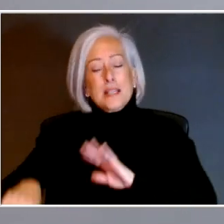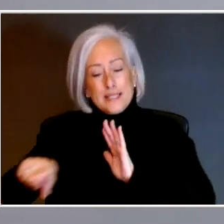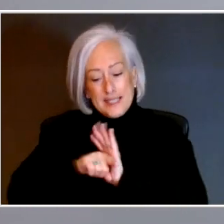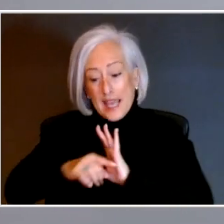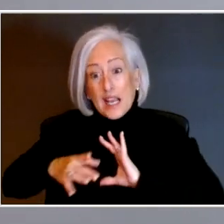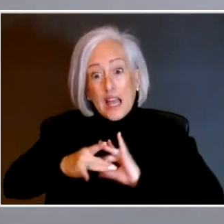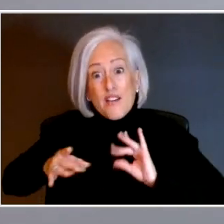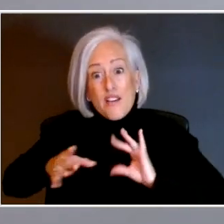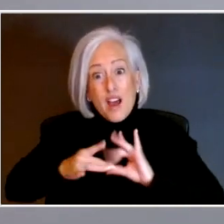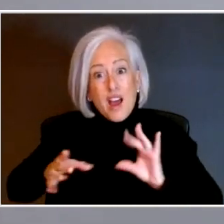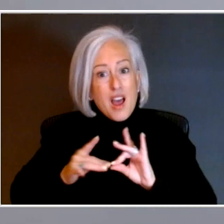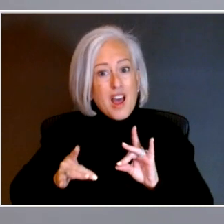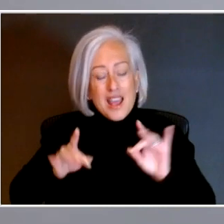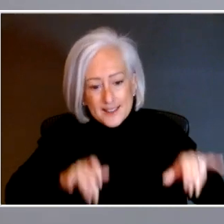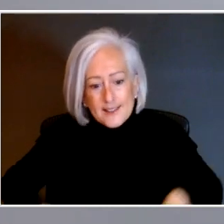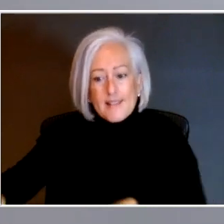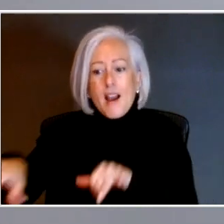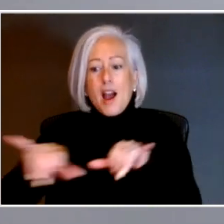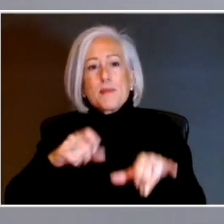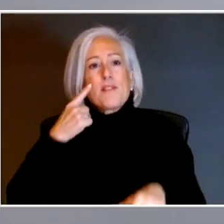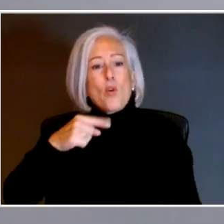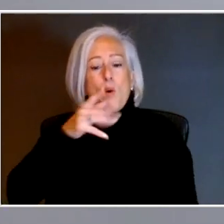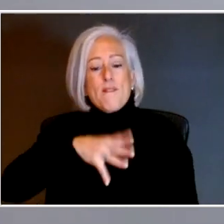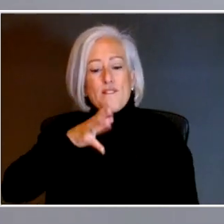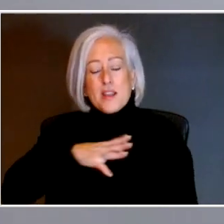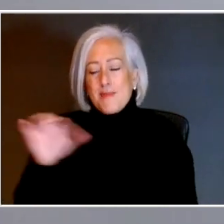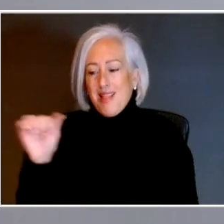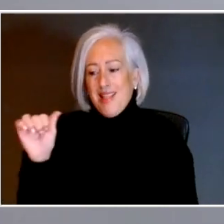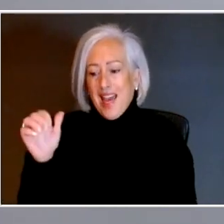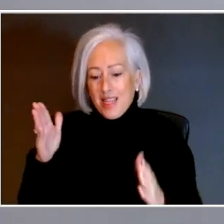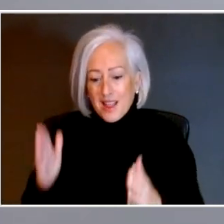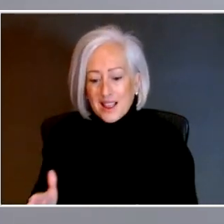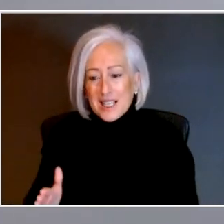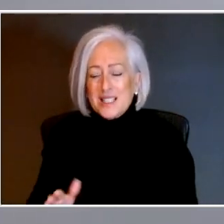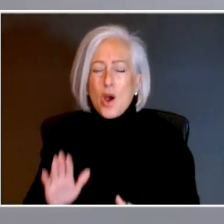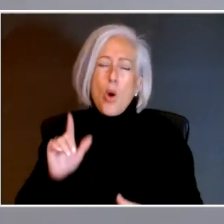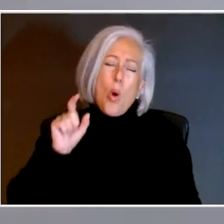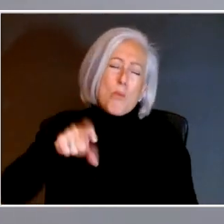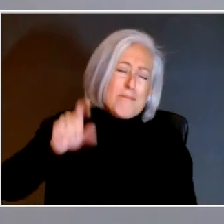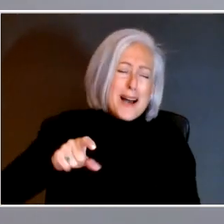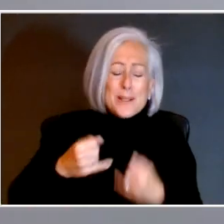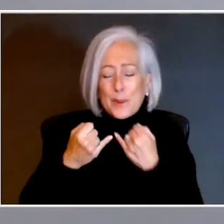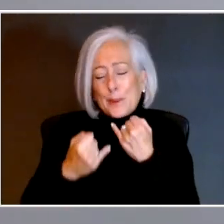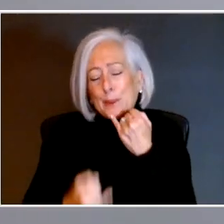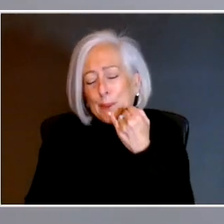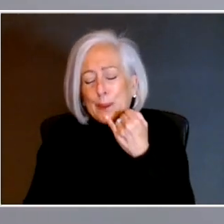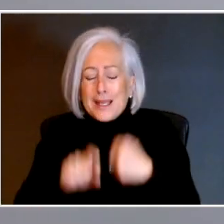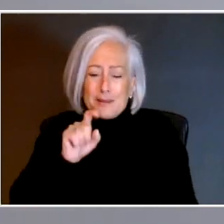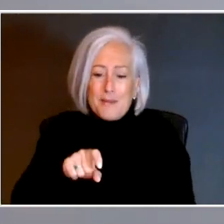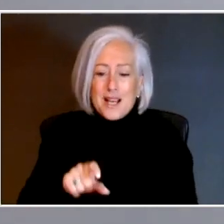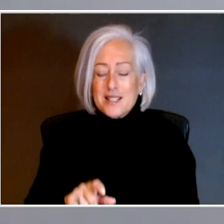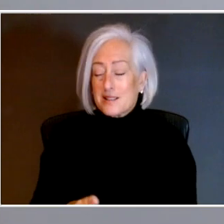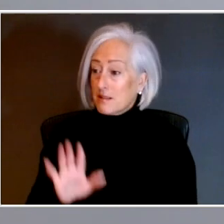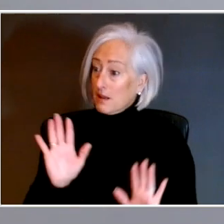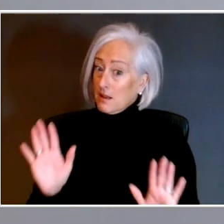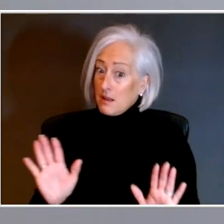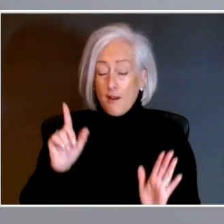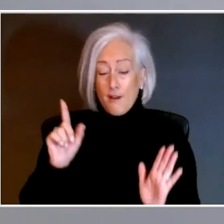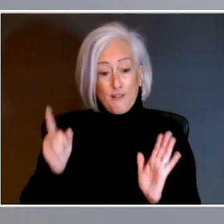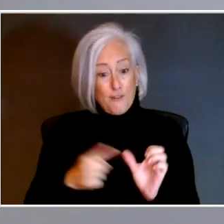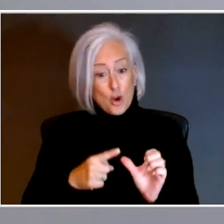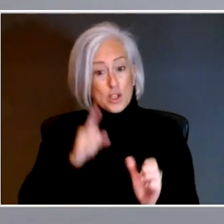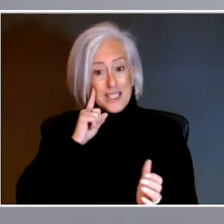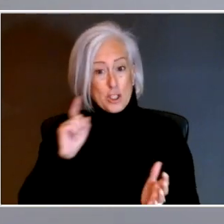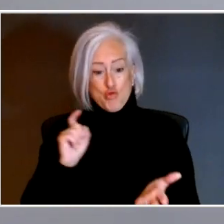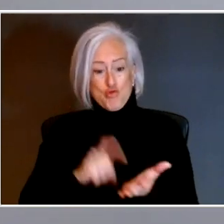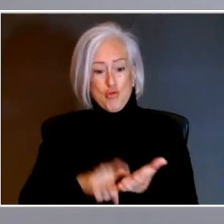internal dialogue. So when a thought like that pops up, thin is more feminine, I first like to recognize, hey, we're talking to